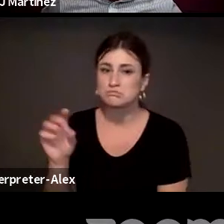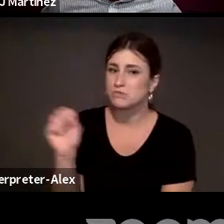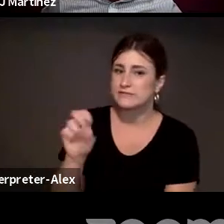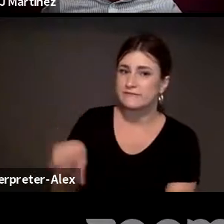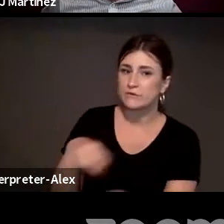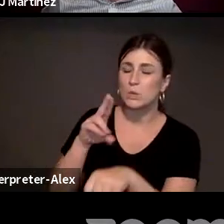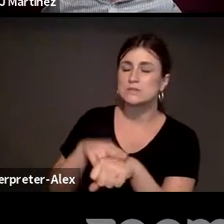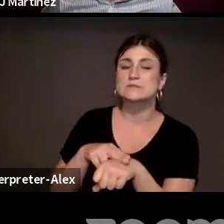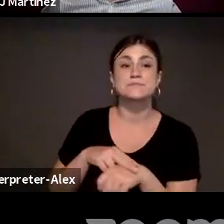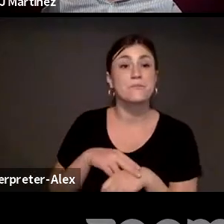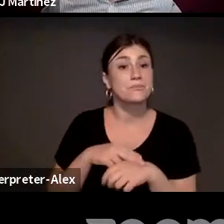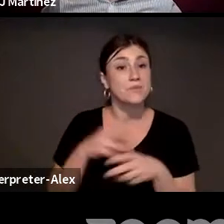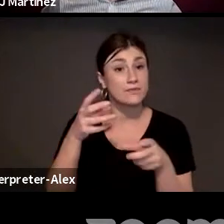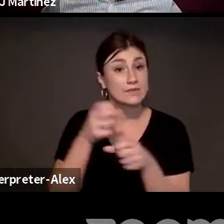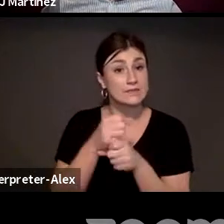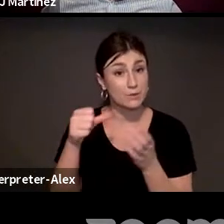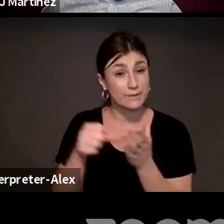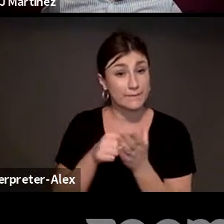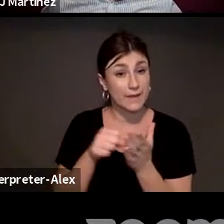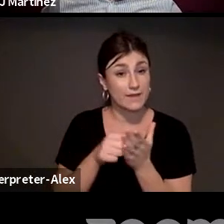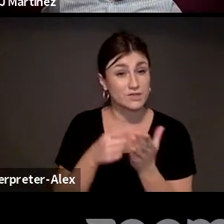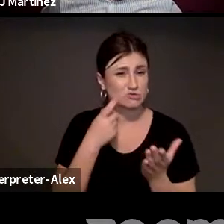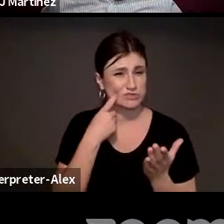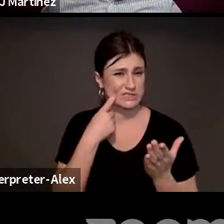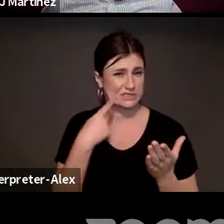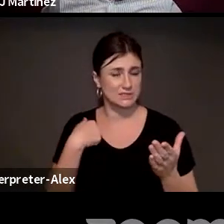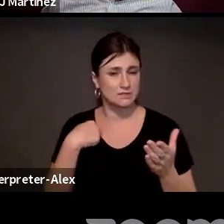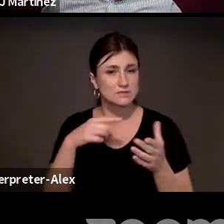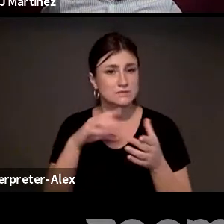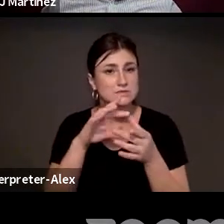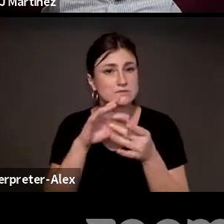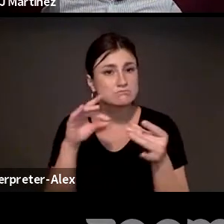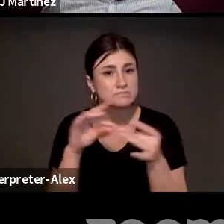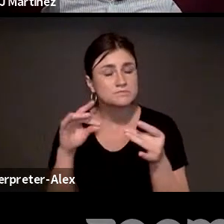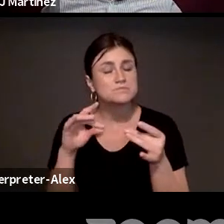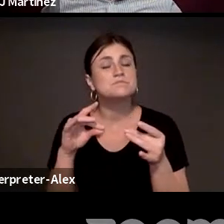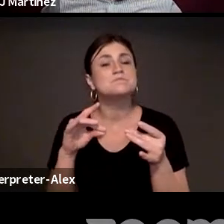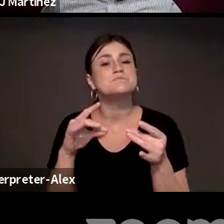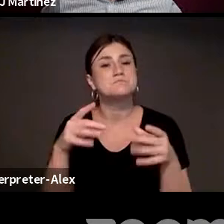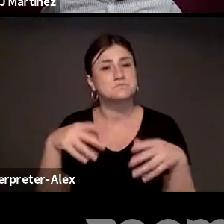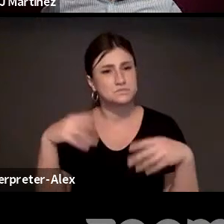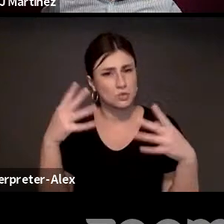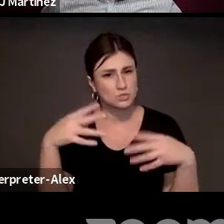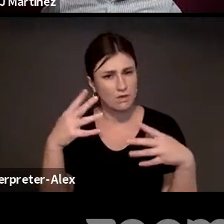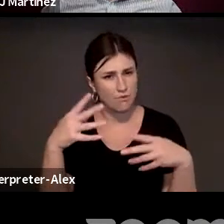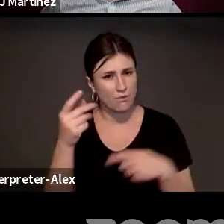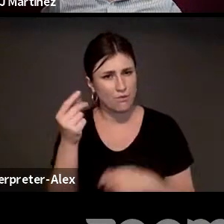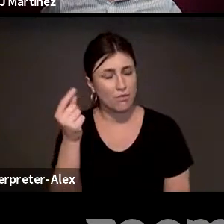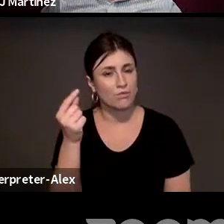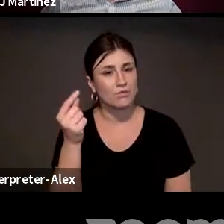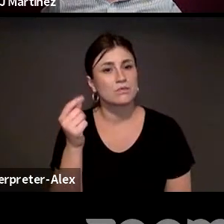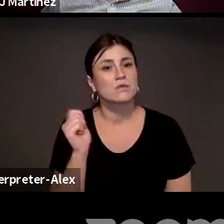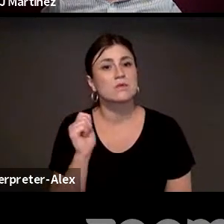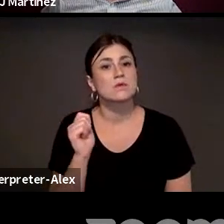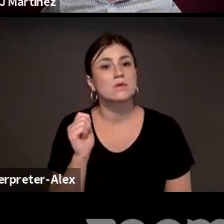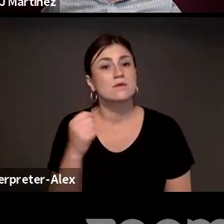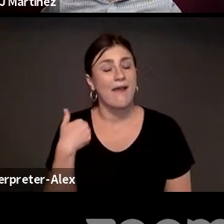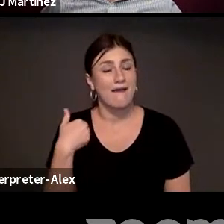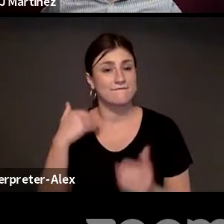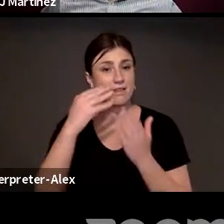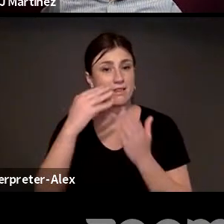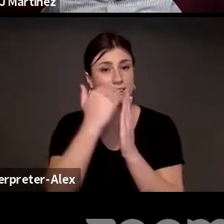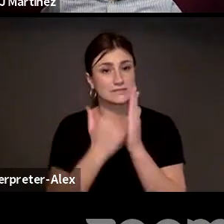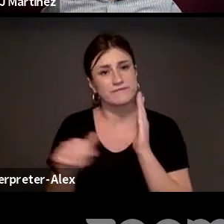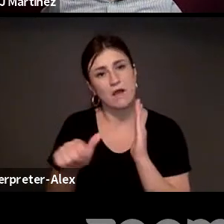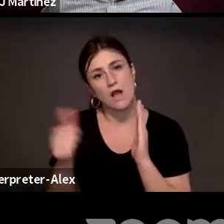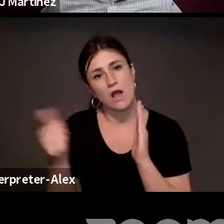the summary page that I just presented, you will see, if you scroll down, Ty, there's the list of all other funds,